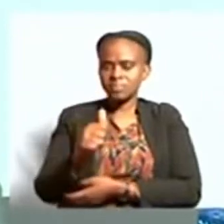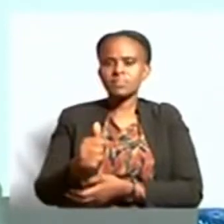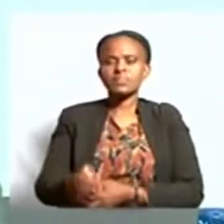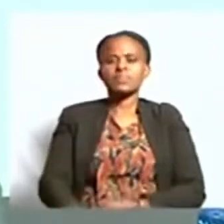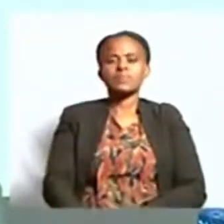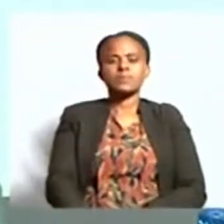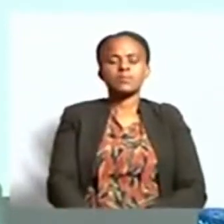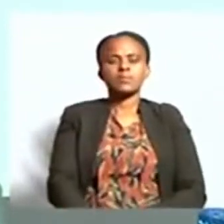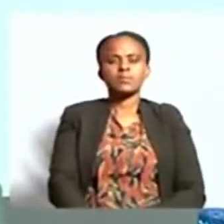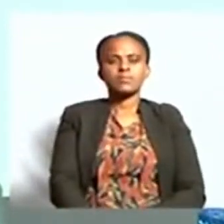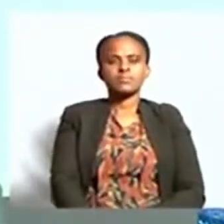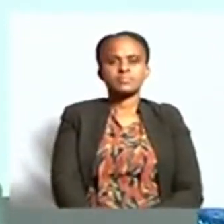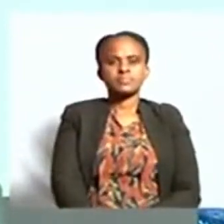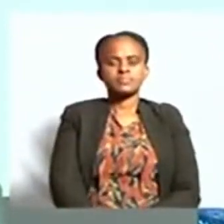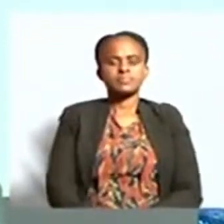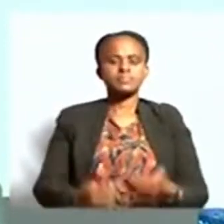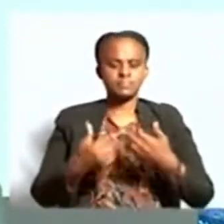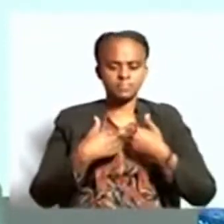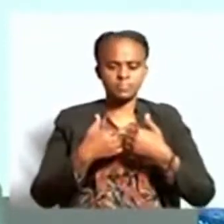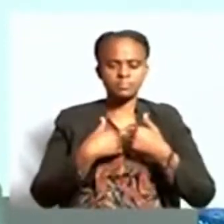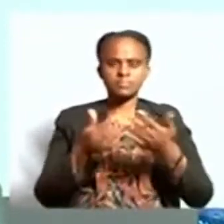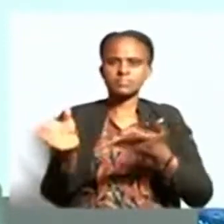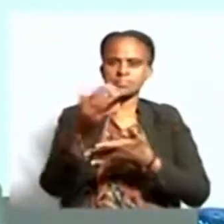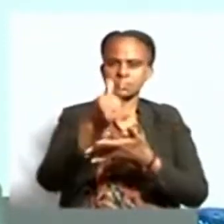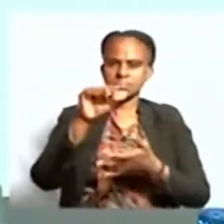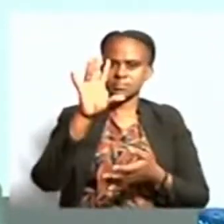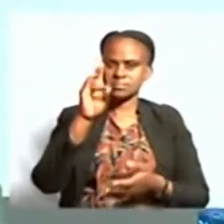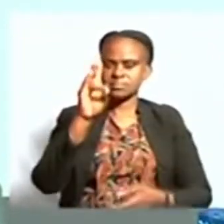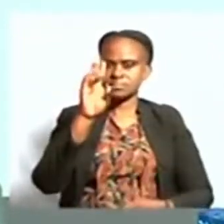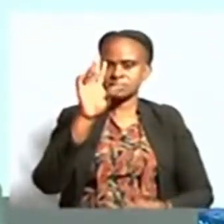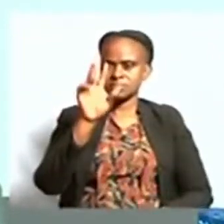having under collected by